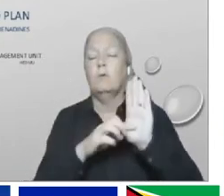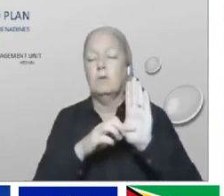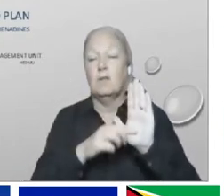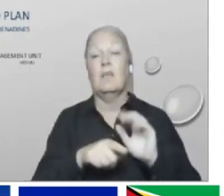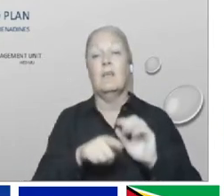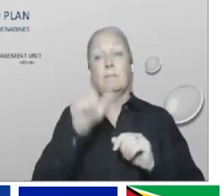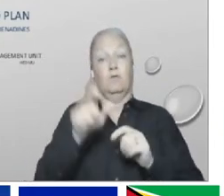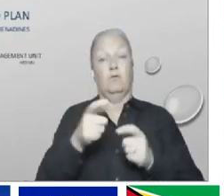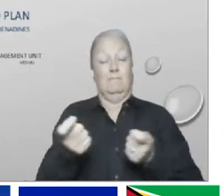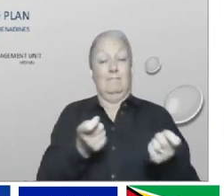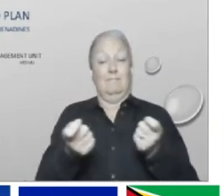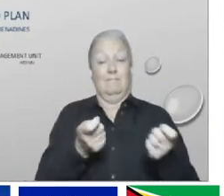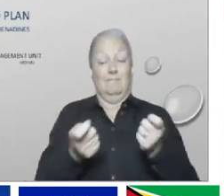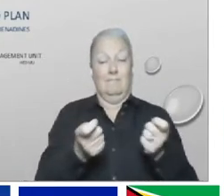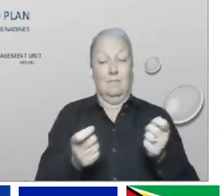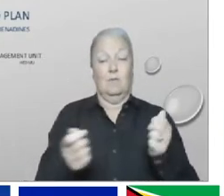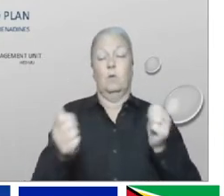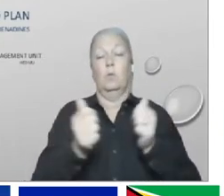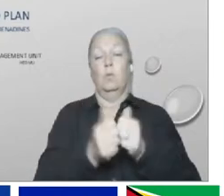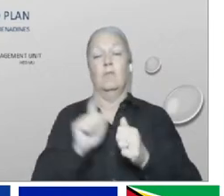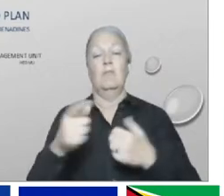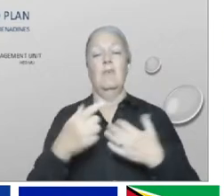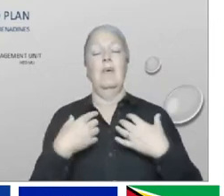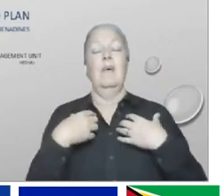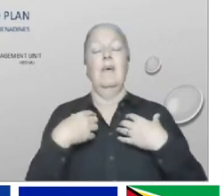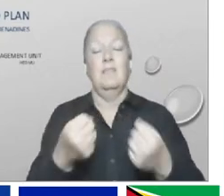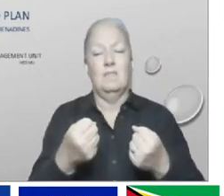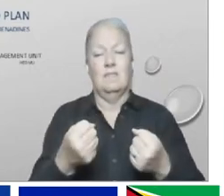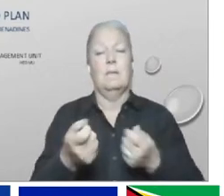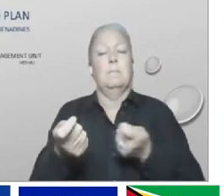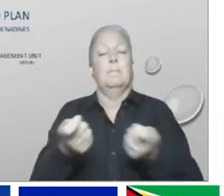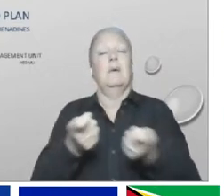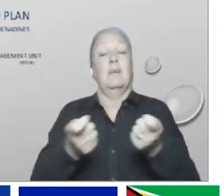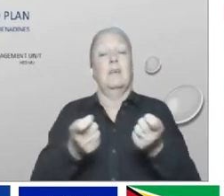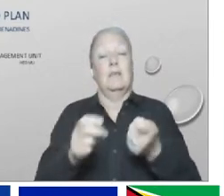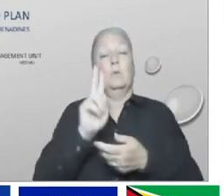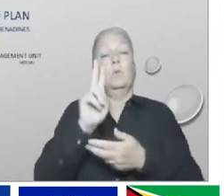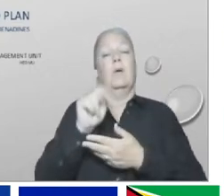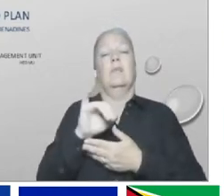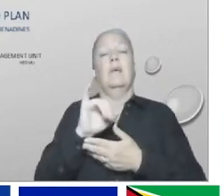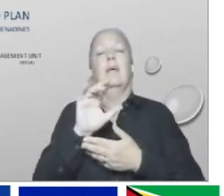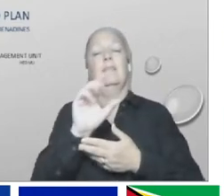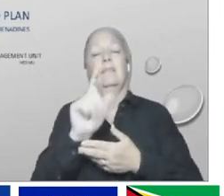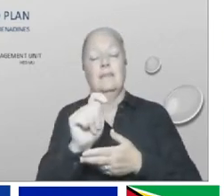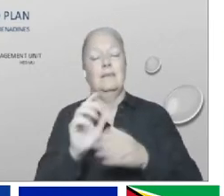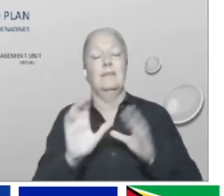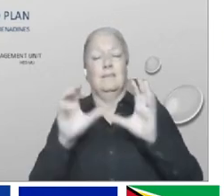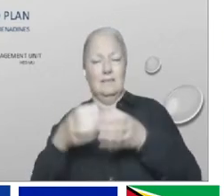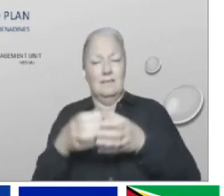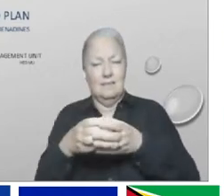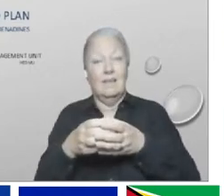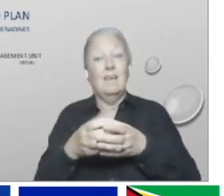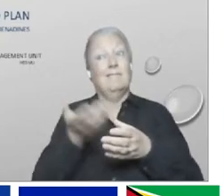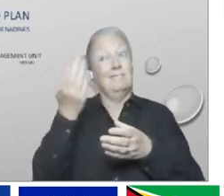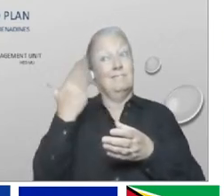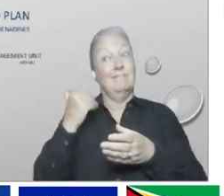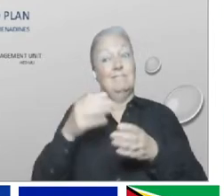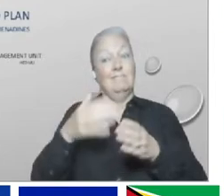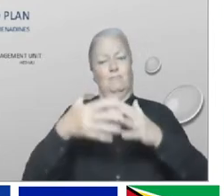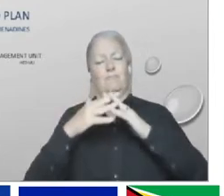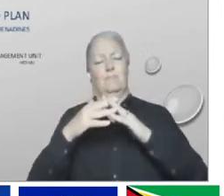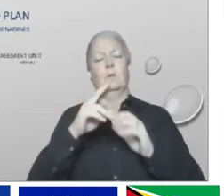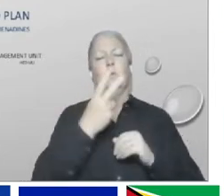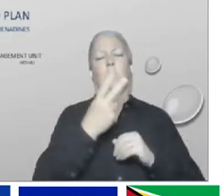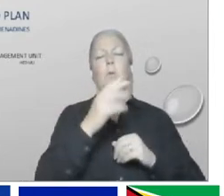management unit had been established in St. Vincent and the Grenadines in 2013, and the lessons of Hurricane Maria focus on